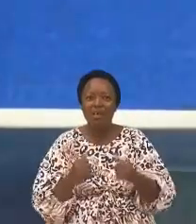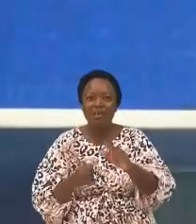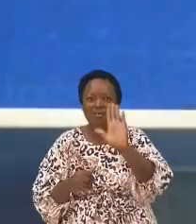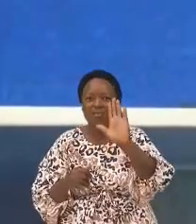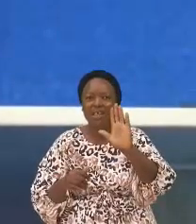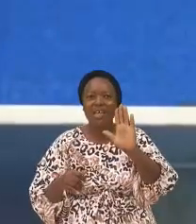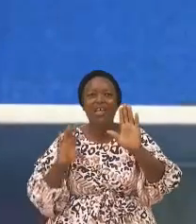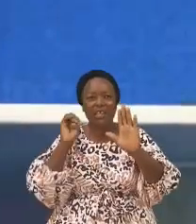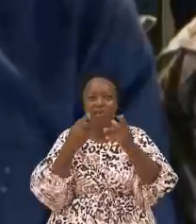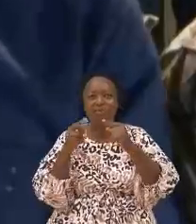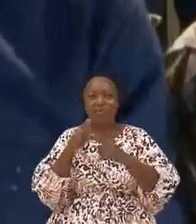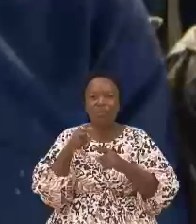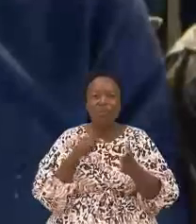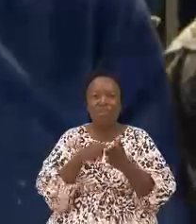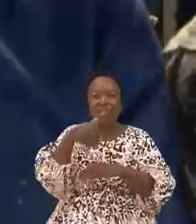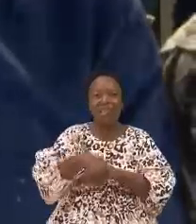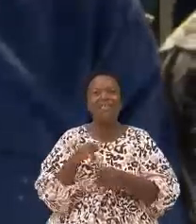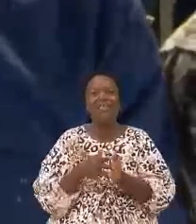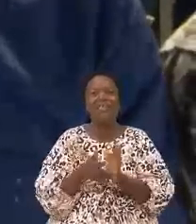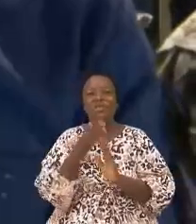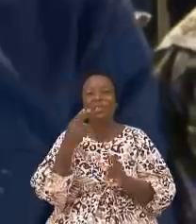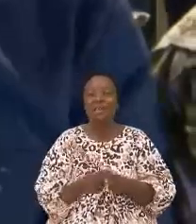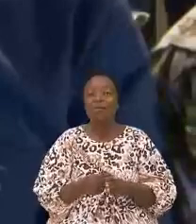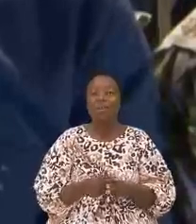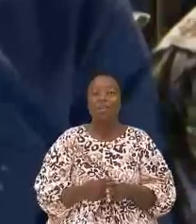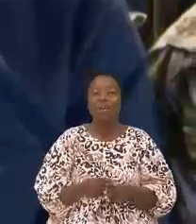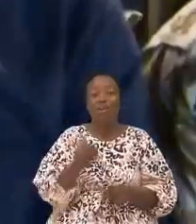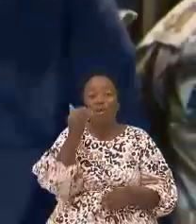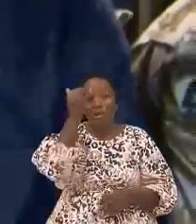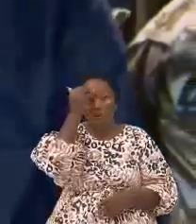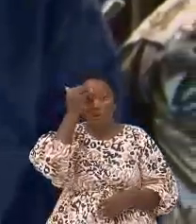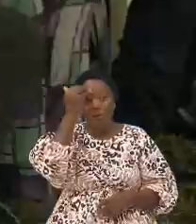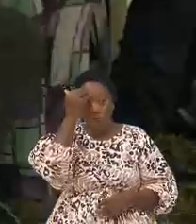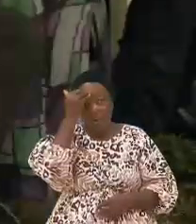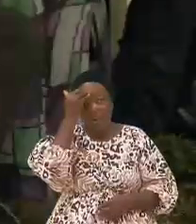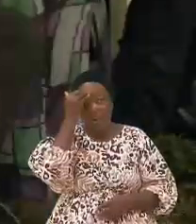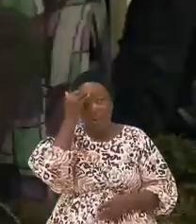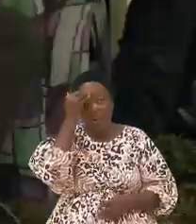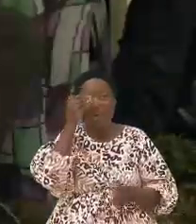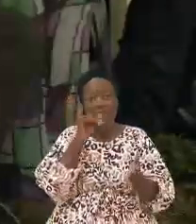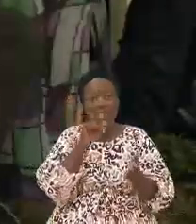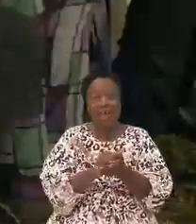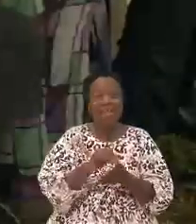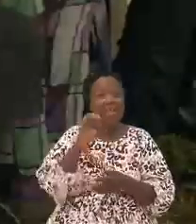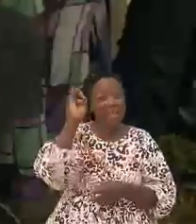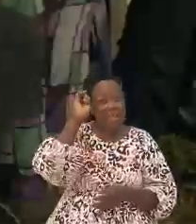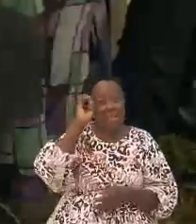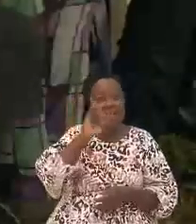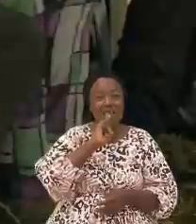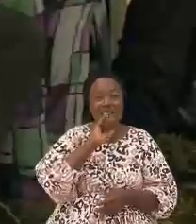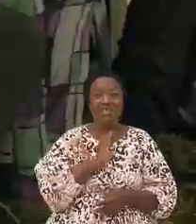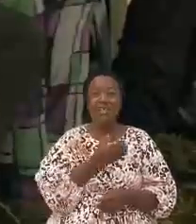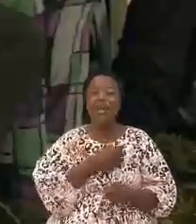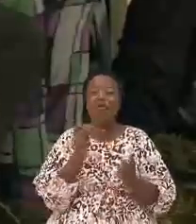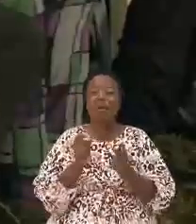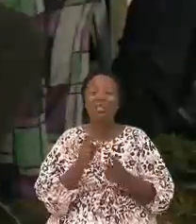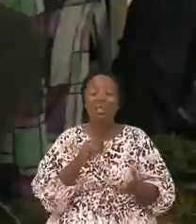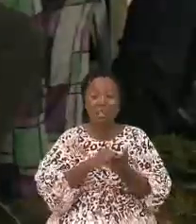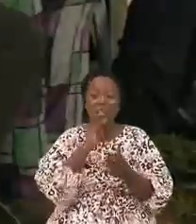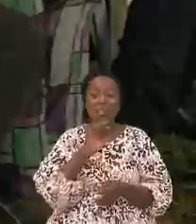coming to you there tonight. Where are you? He's coming to you there tonight. Recognize